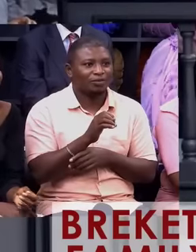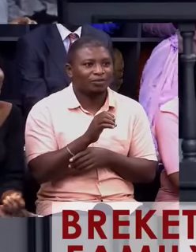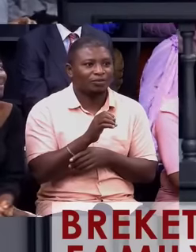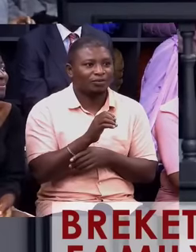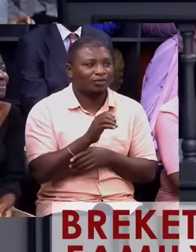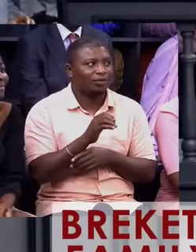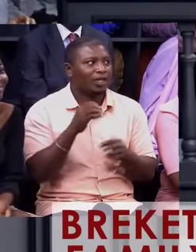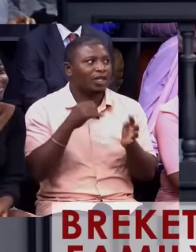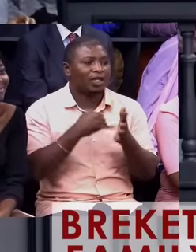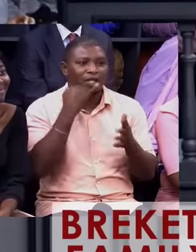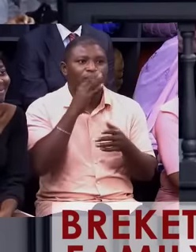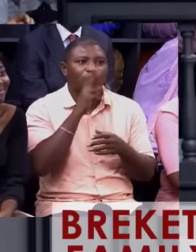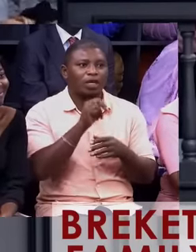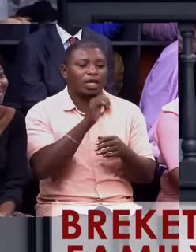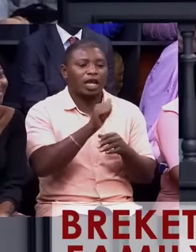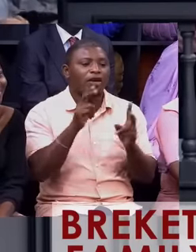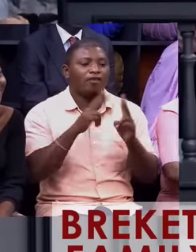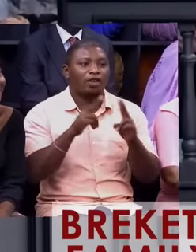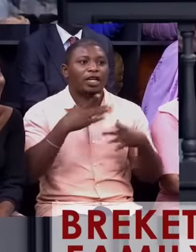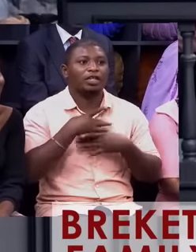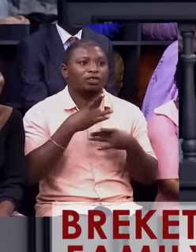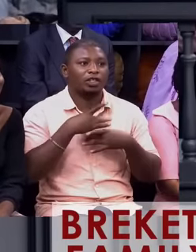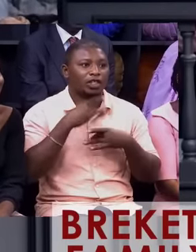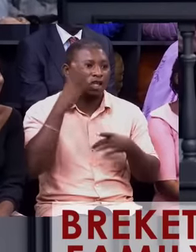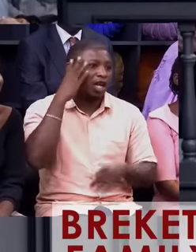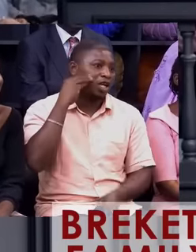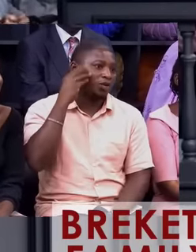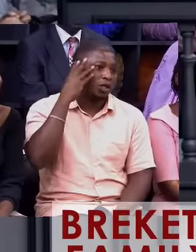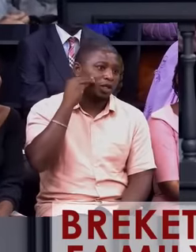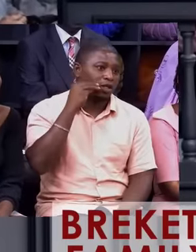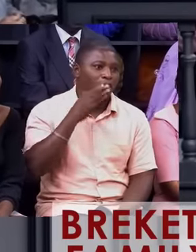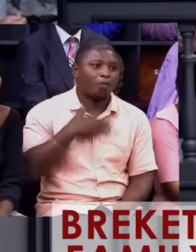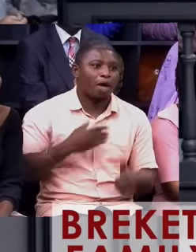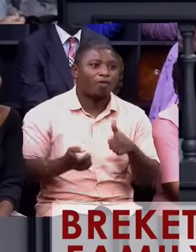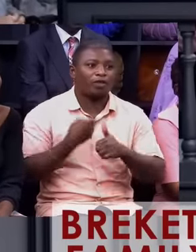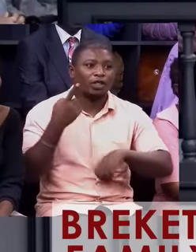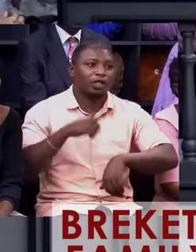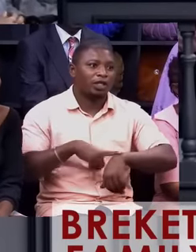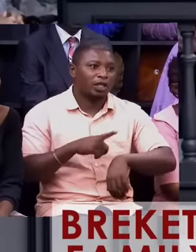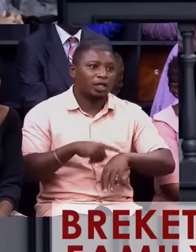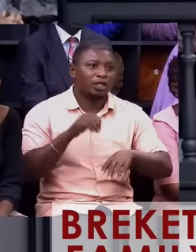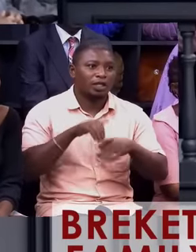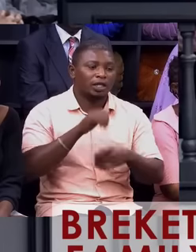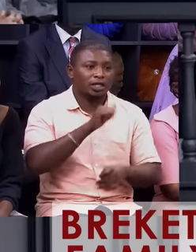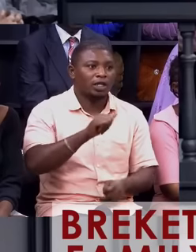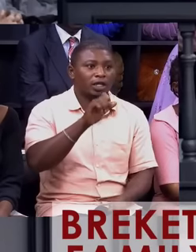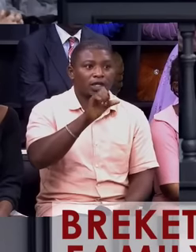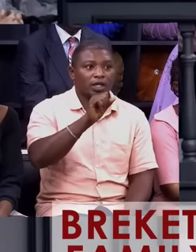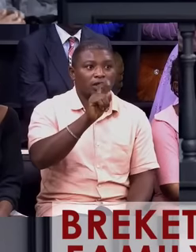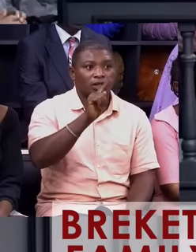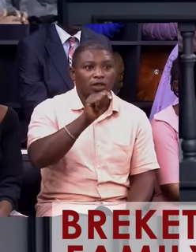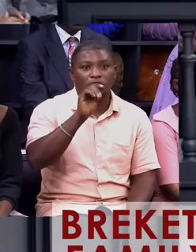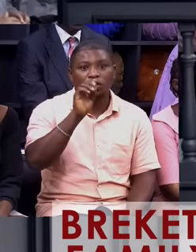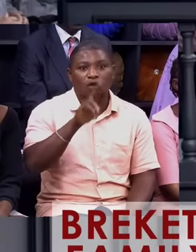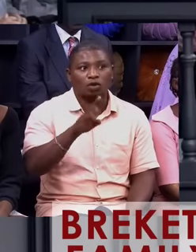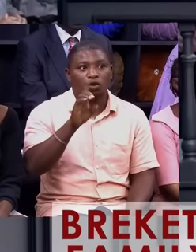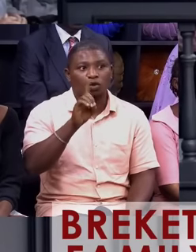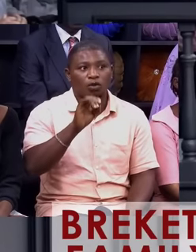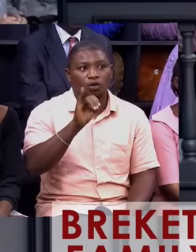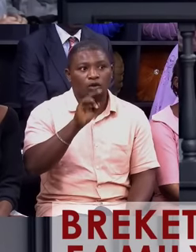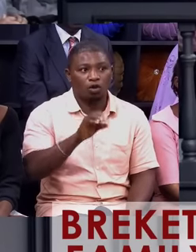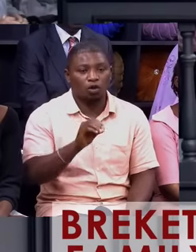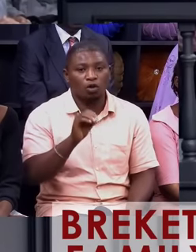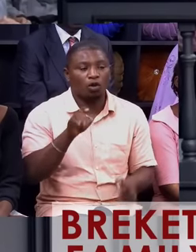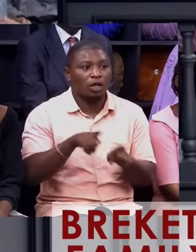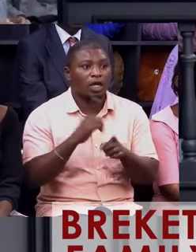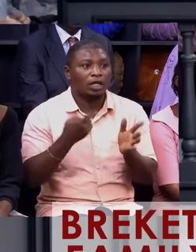um it's been a very interesting experience my first time in the studio like this not even only